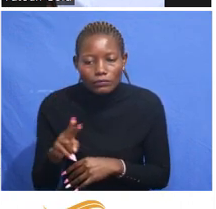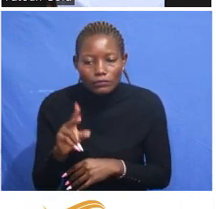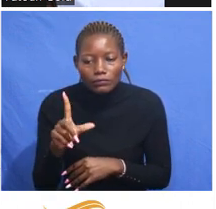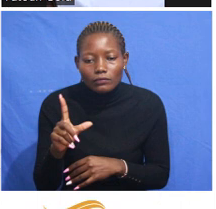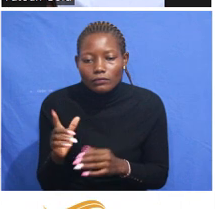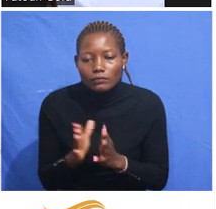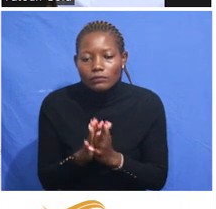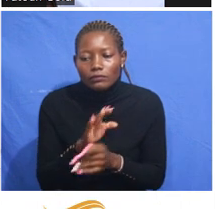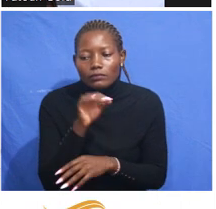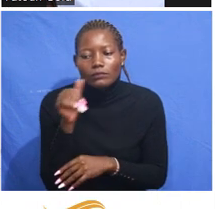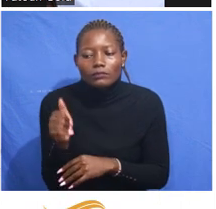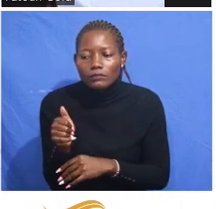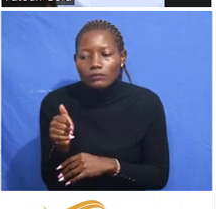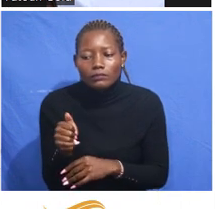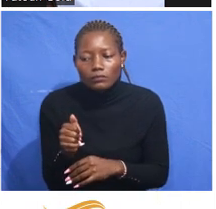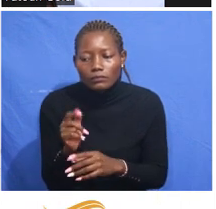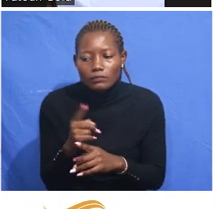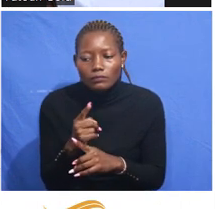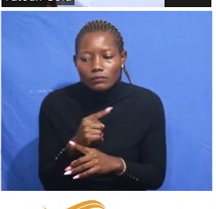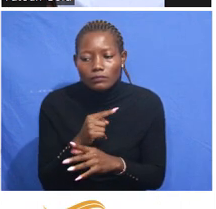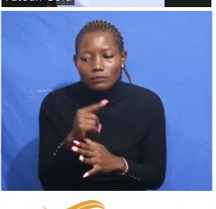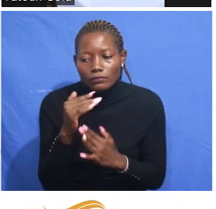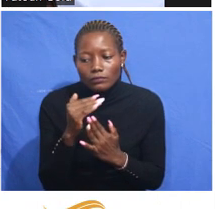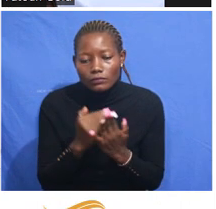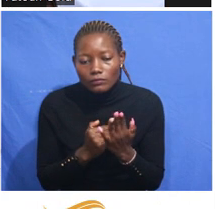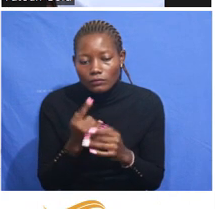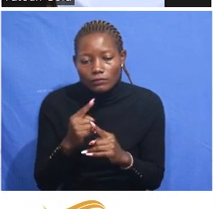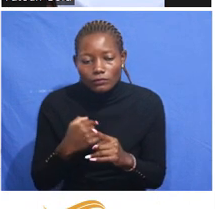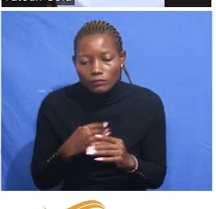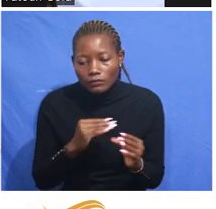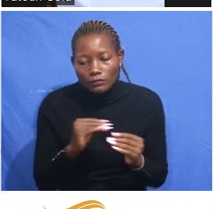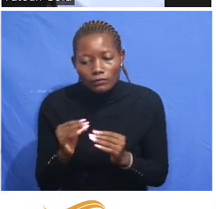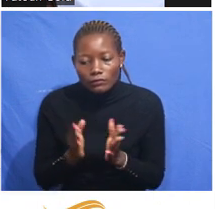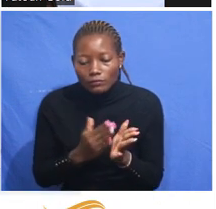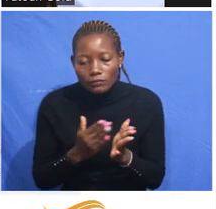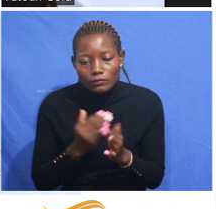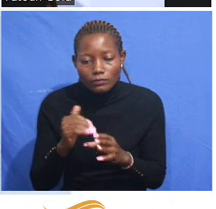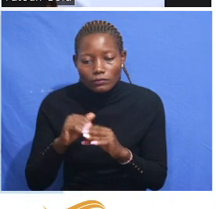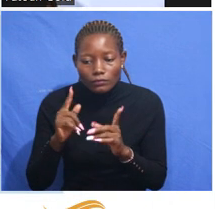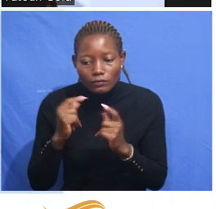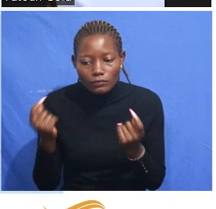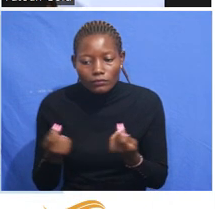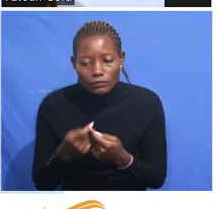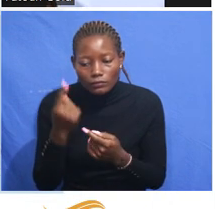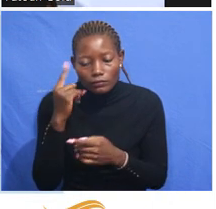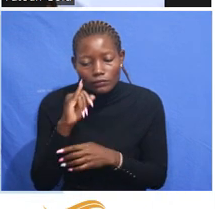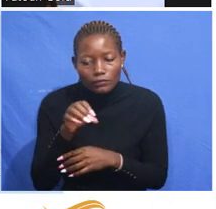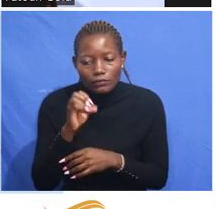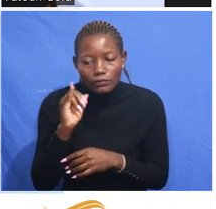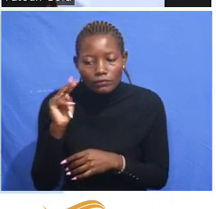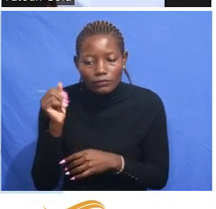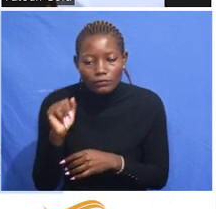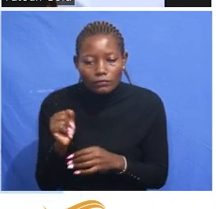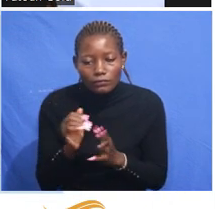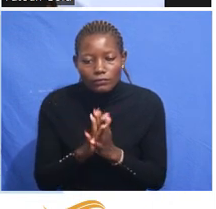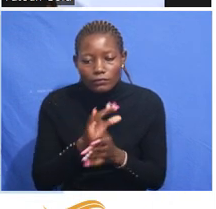and the synovial membrane and the fluid. But I want to move very quickly into the types of joints, and